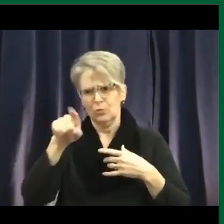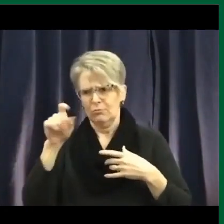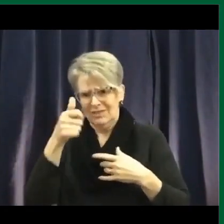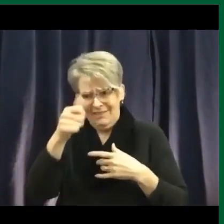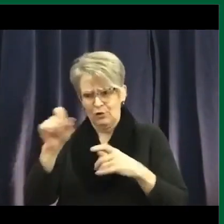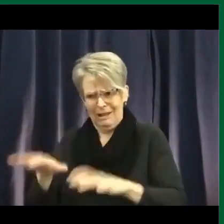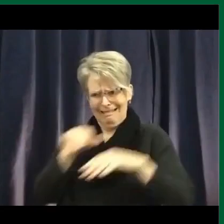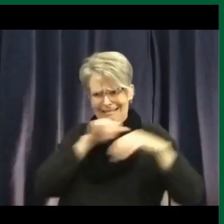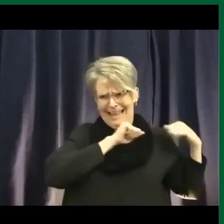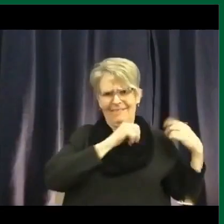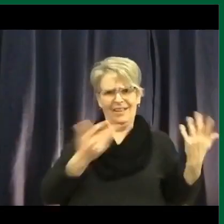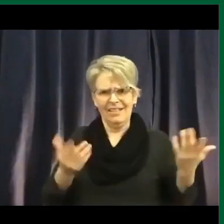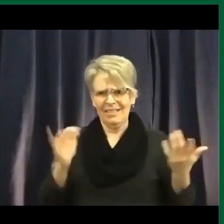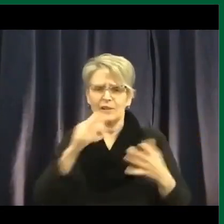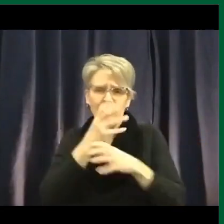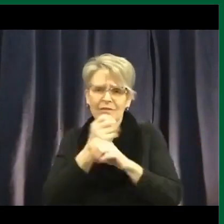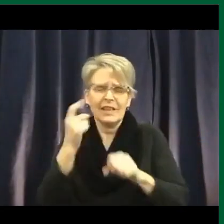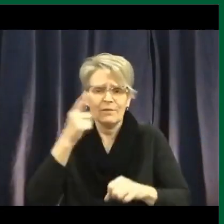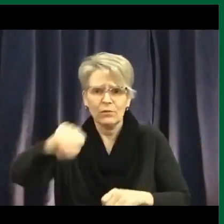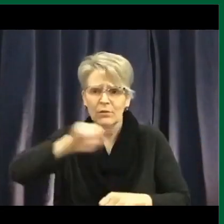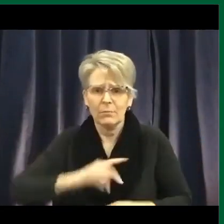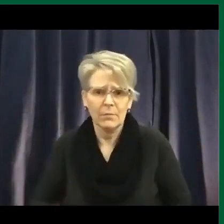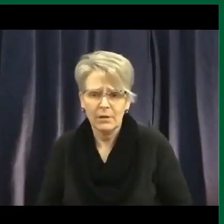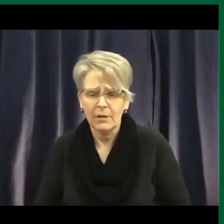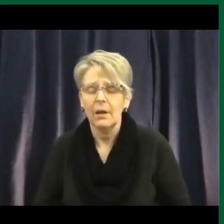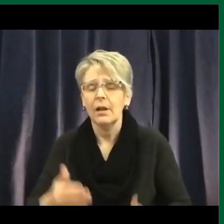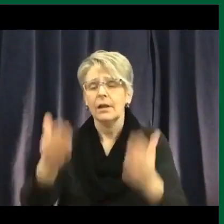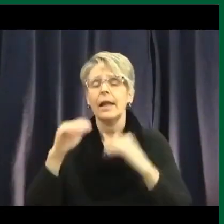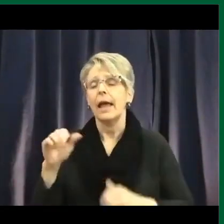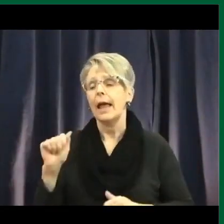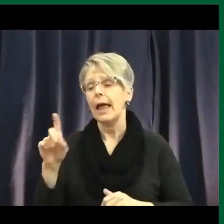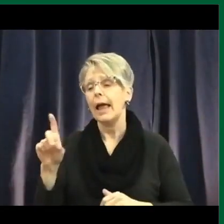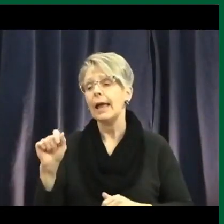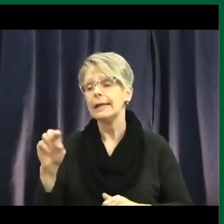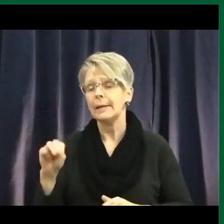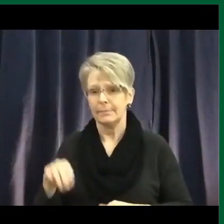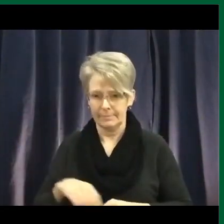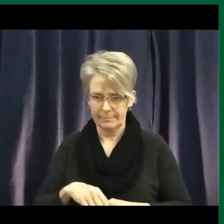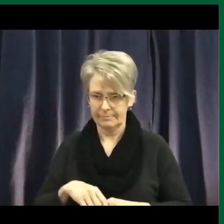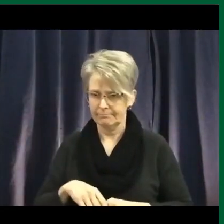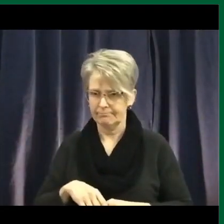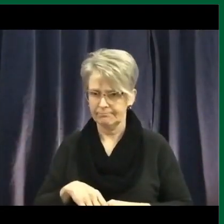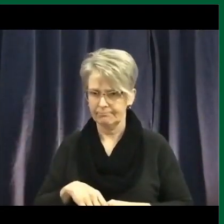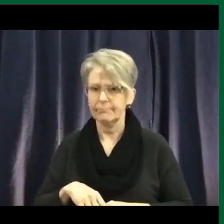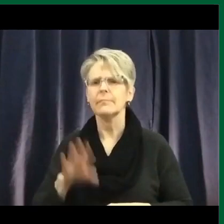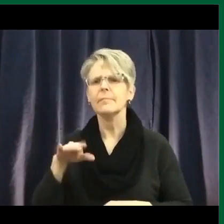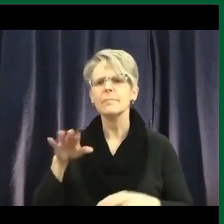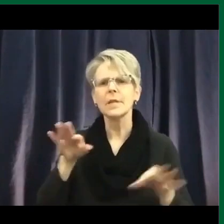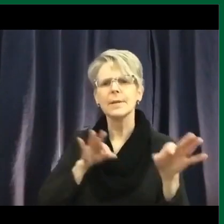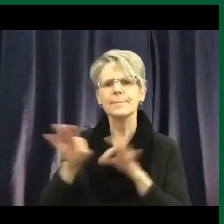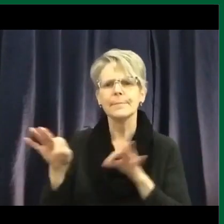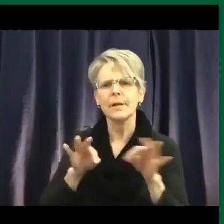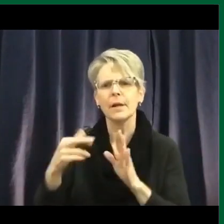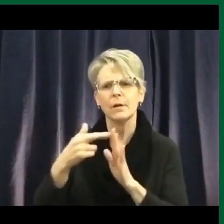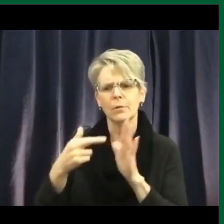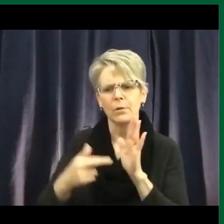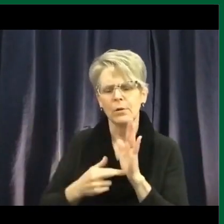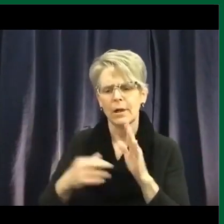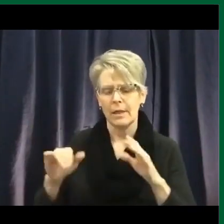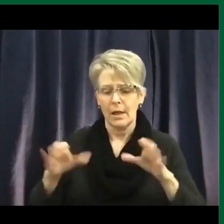We'll take our next question in the room. Adam? Can you explain what the guidelines or rules are within the bubble